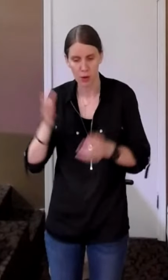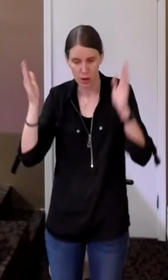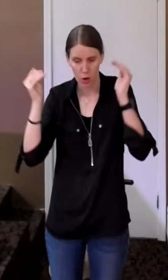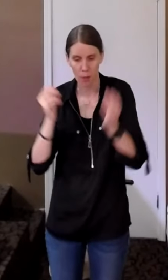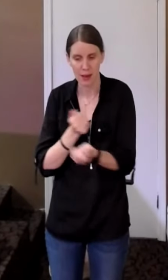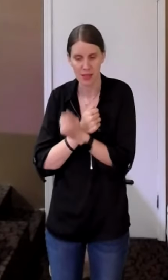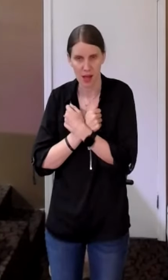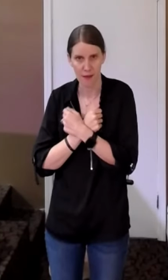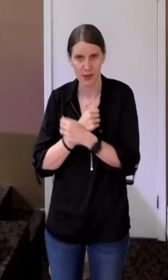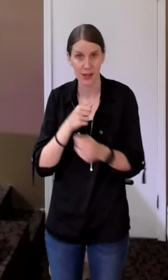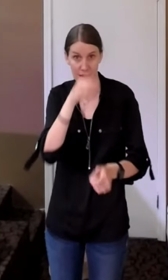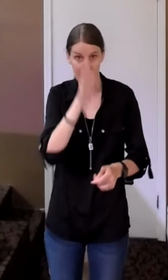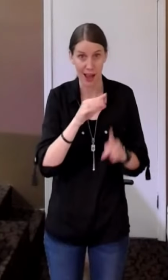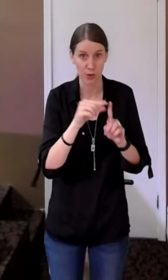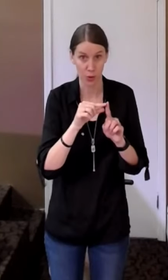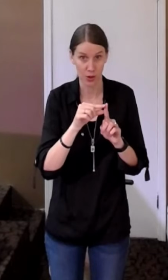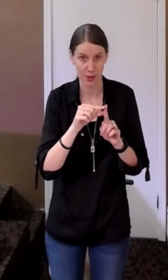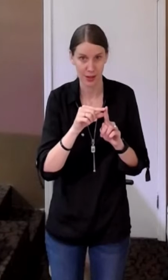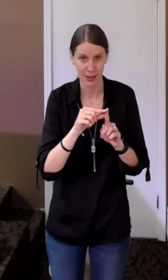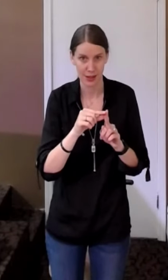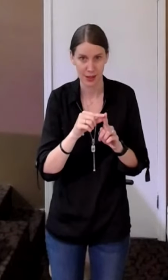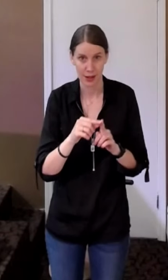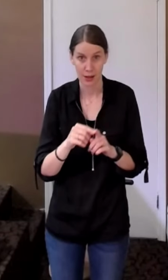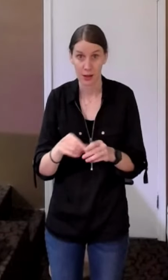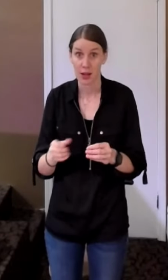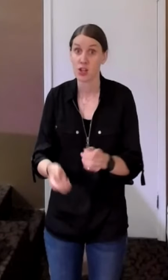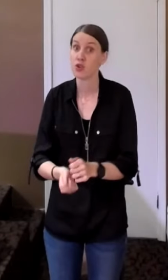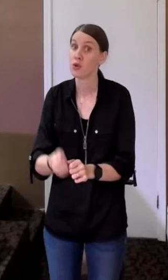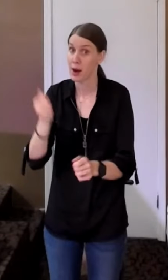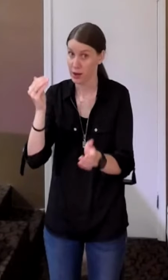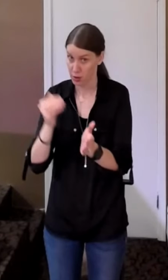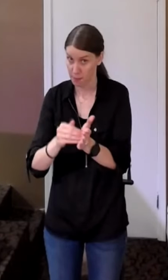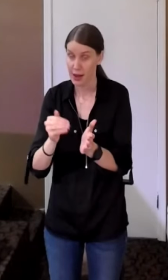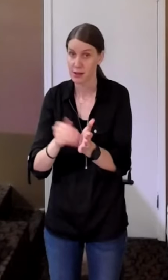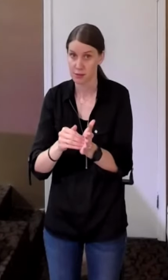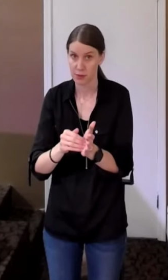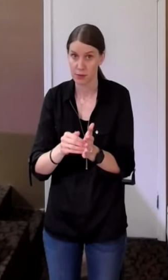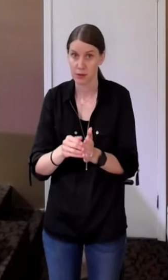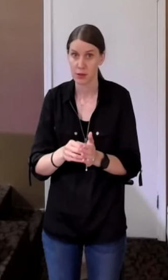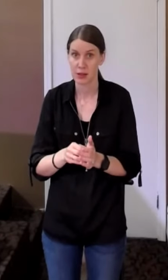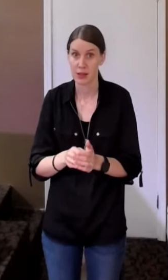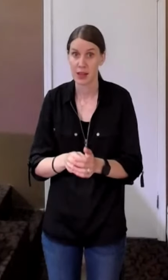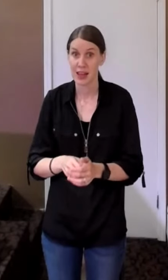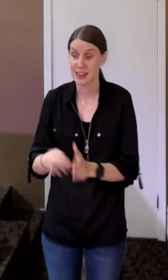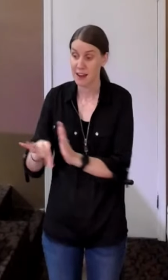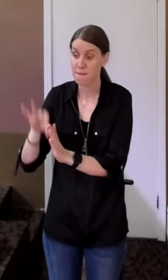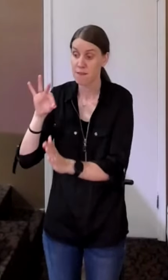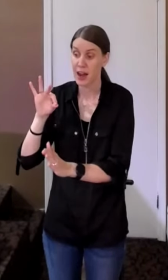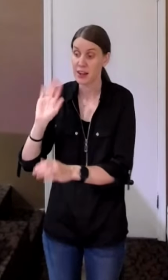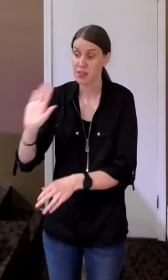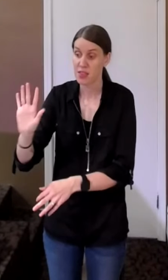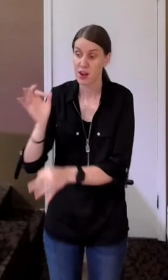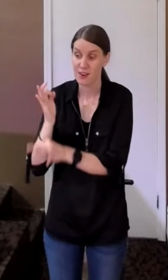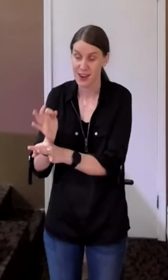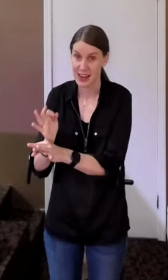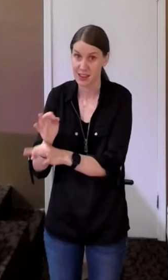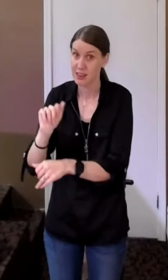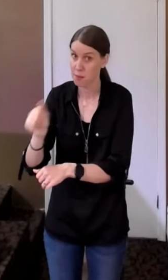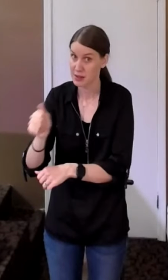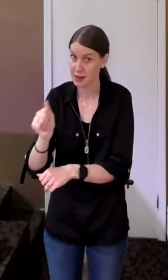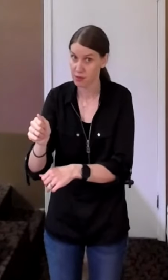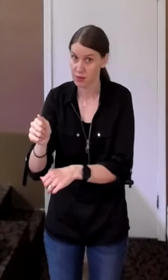things, it is much more likely that as they try to figure out their faith for themselves and not just use the faith of their